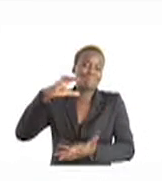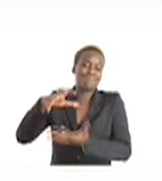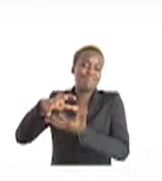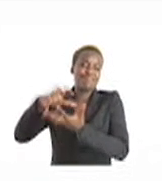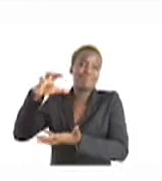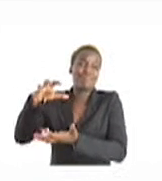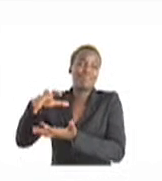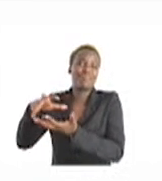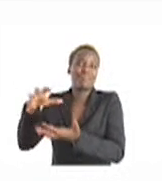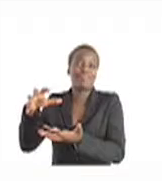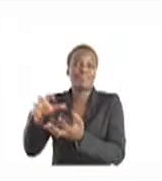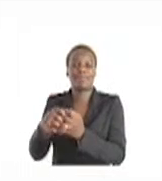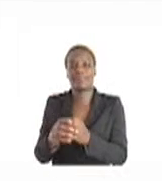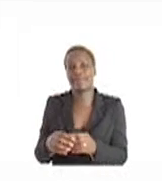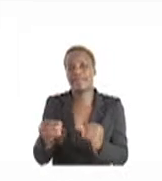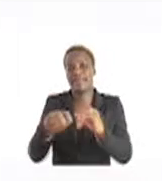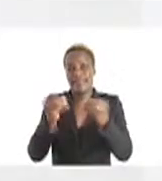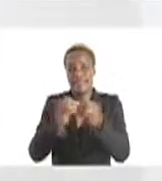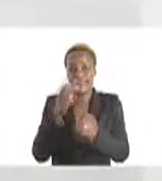see in the box. All right?